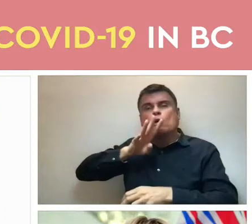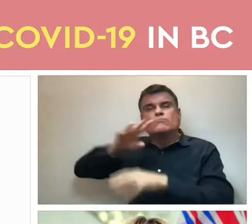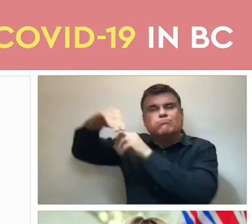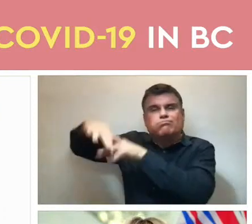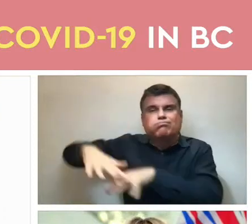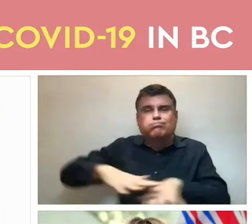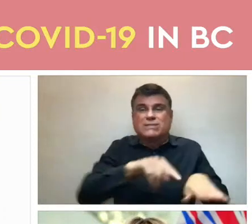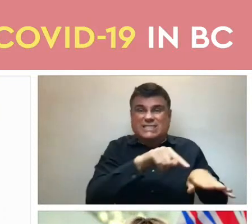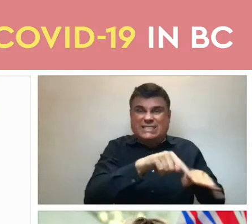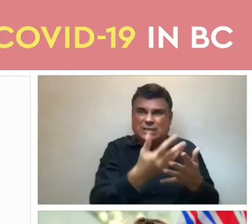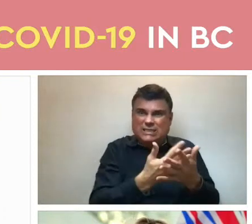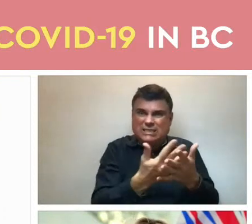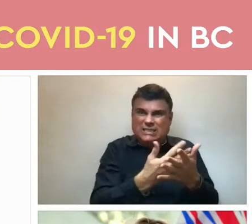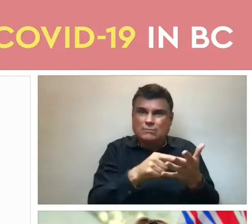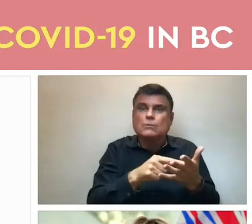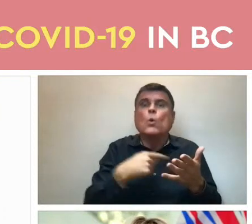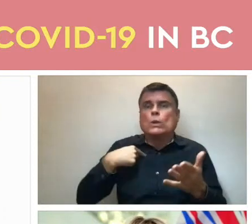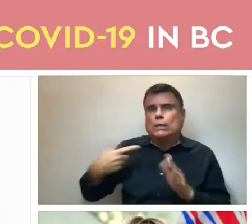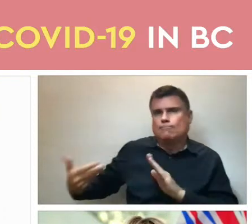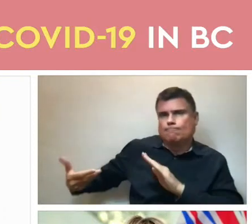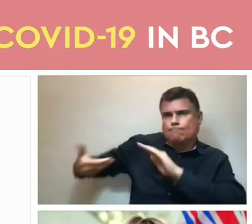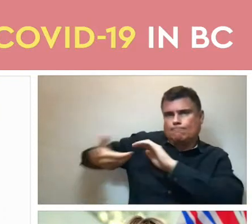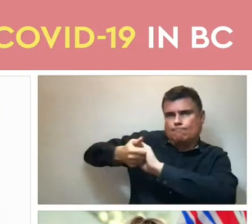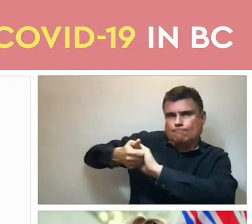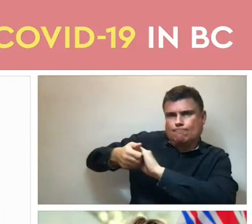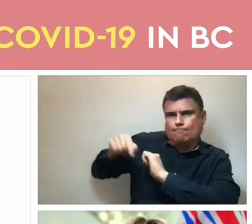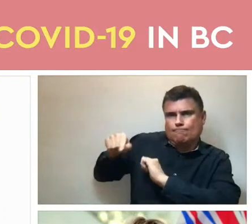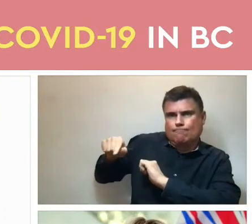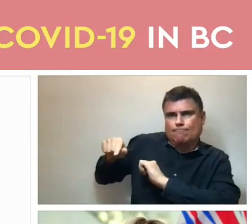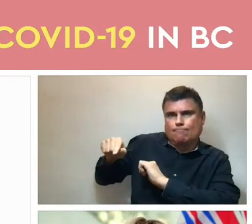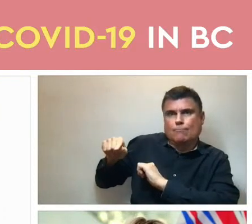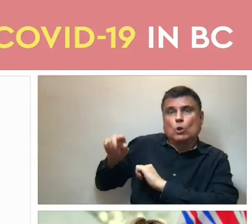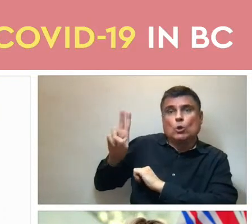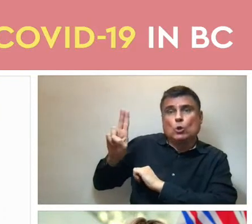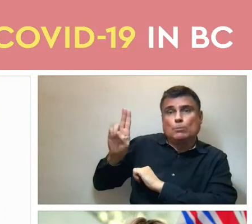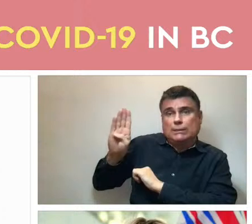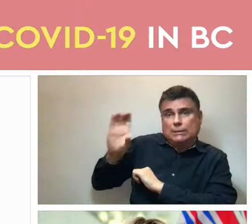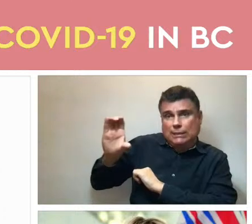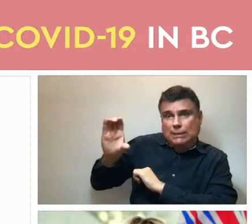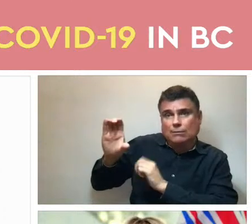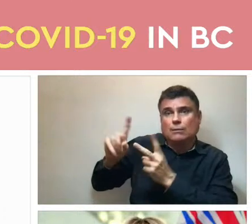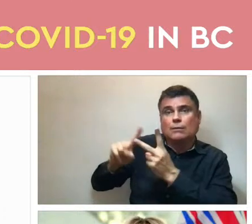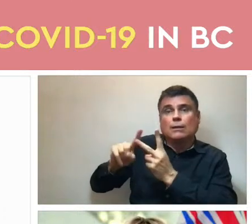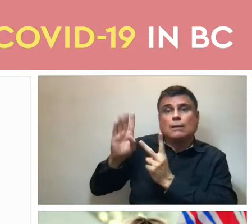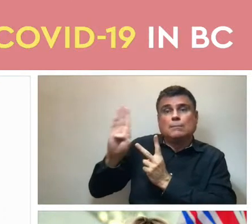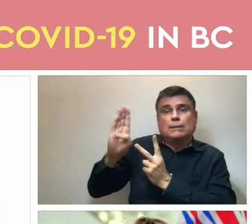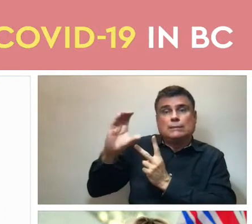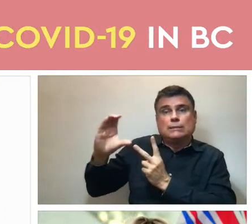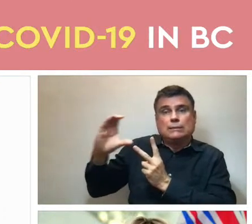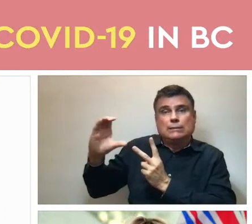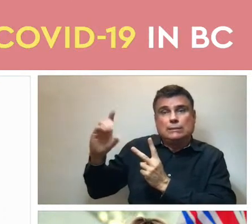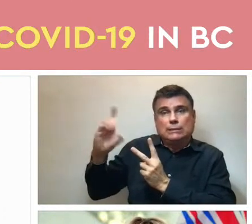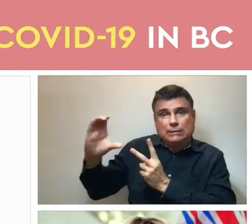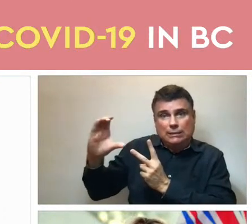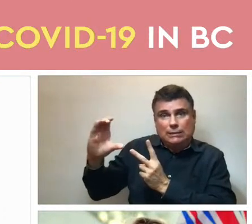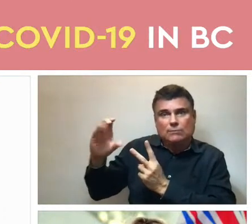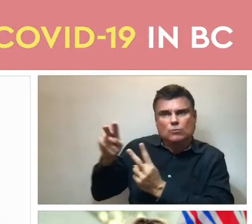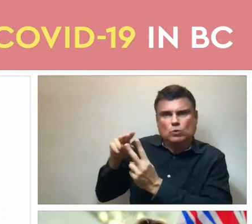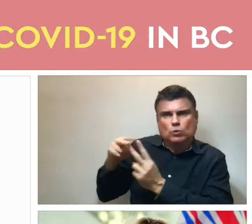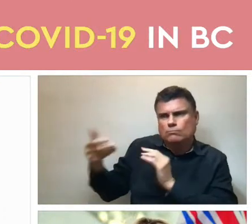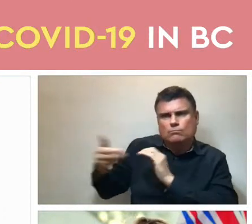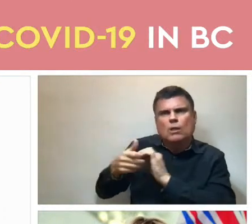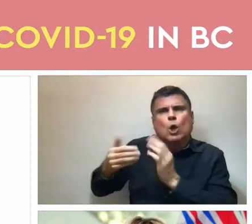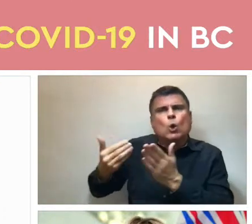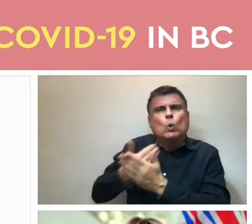and the BC CDC team. And they've developed protocols for sampling wastewater, which